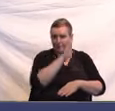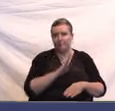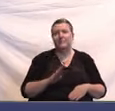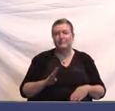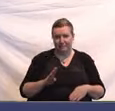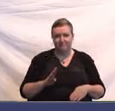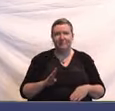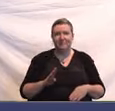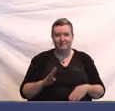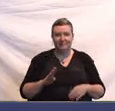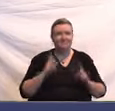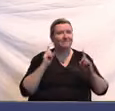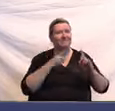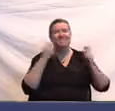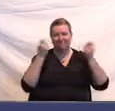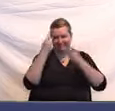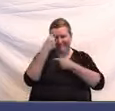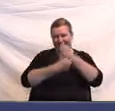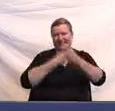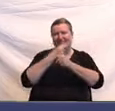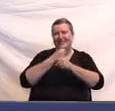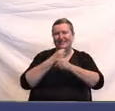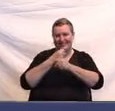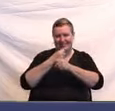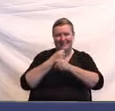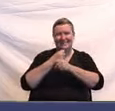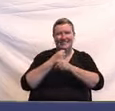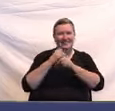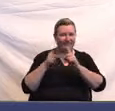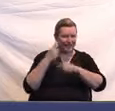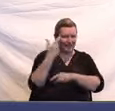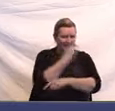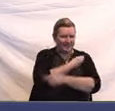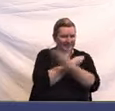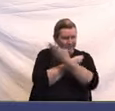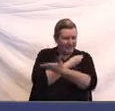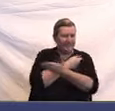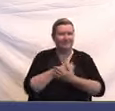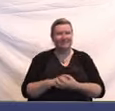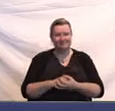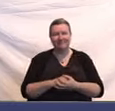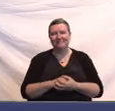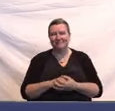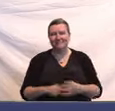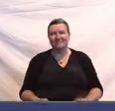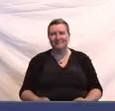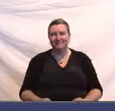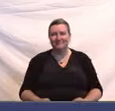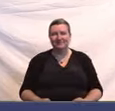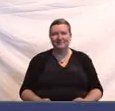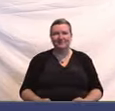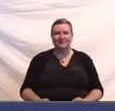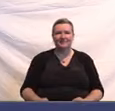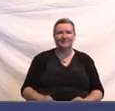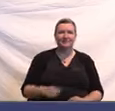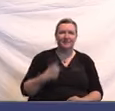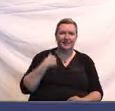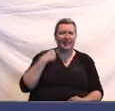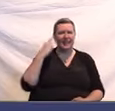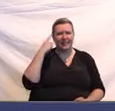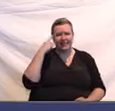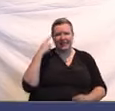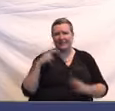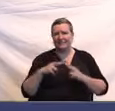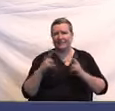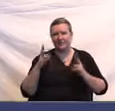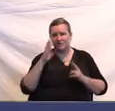celebrate the 1-year anniversary of our first vaccinations. I think it is very